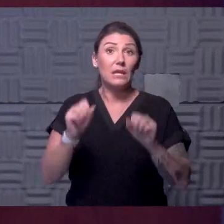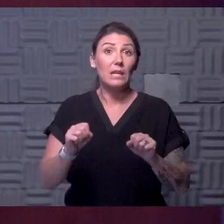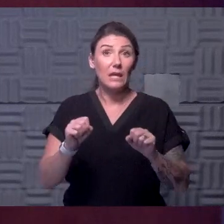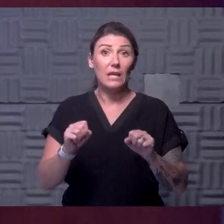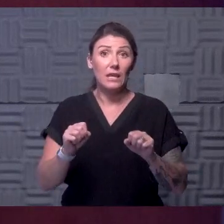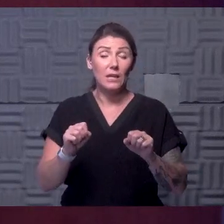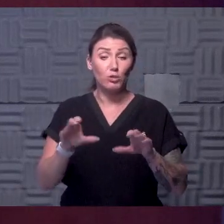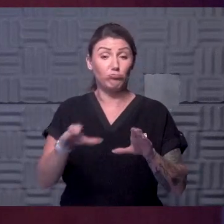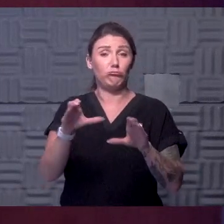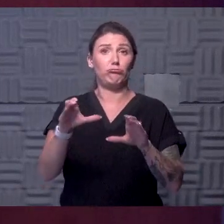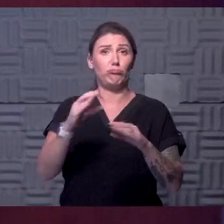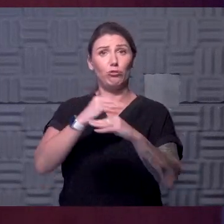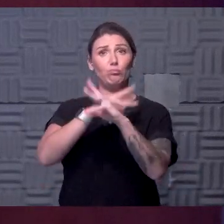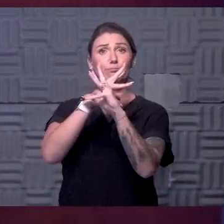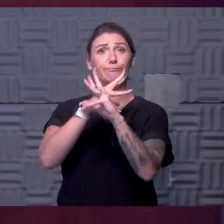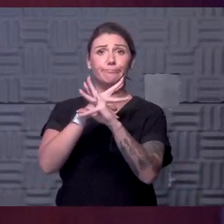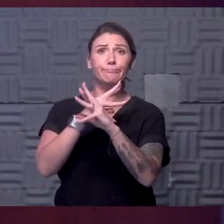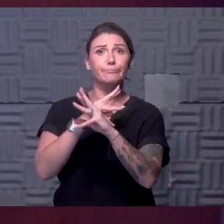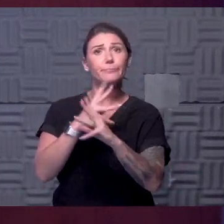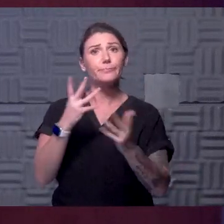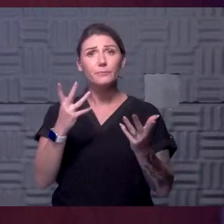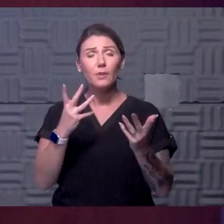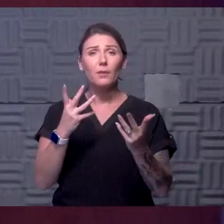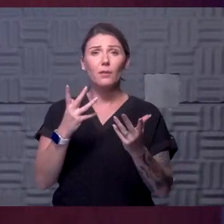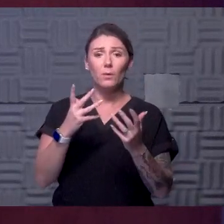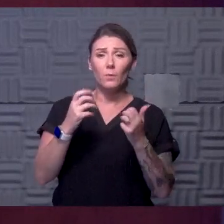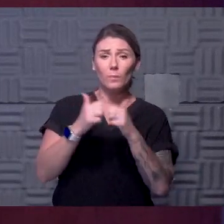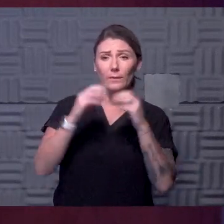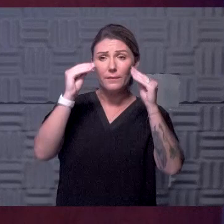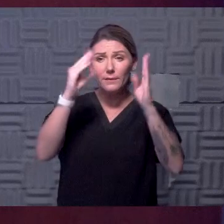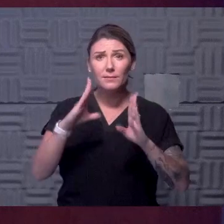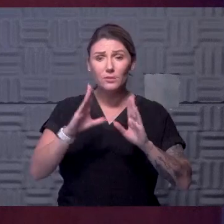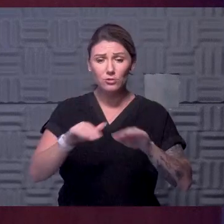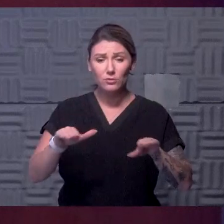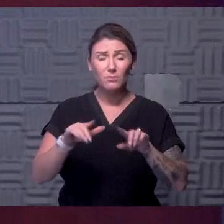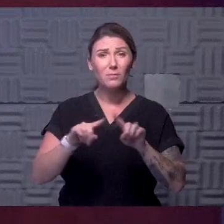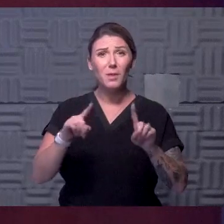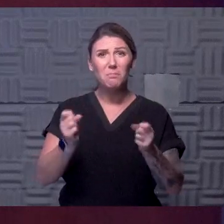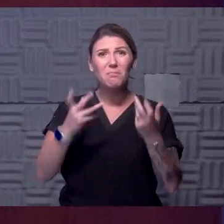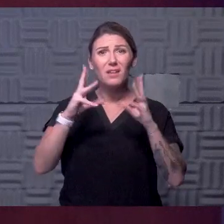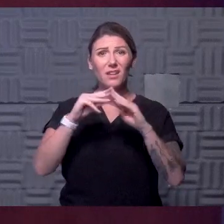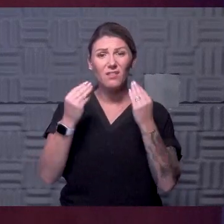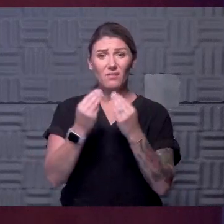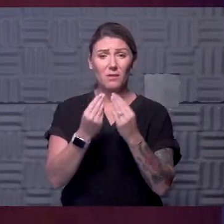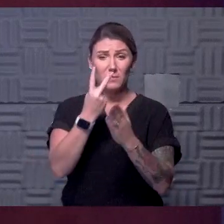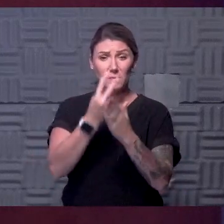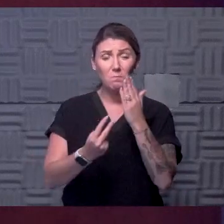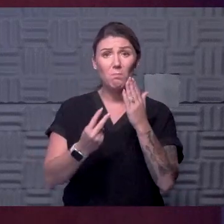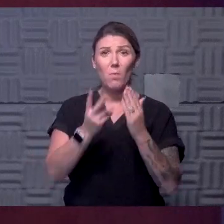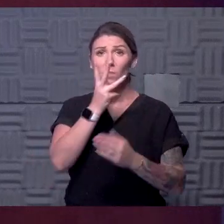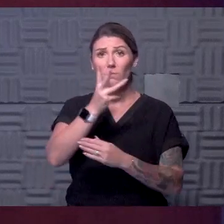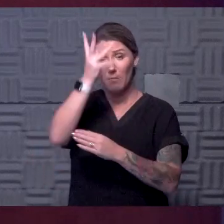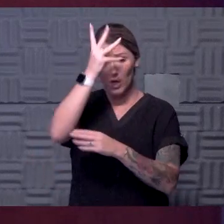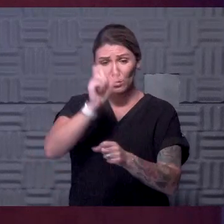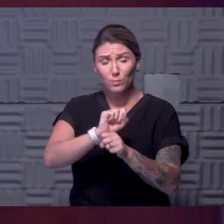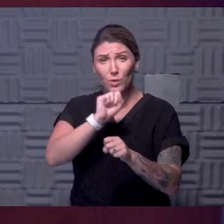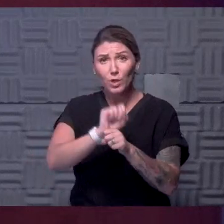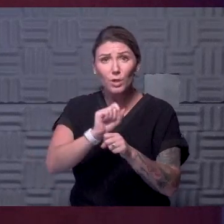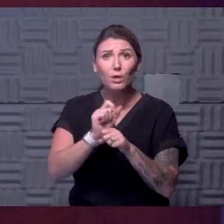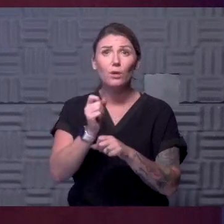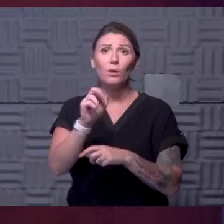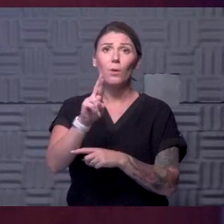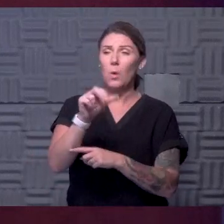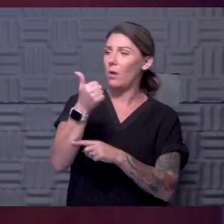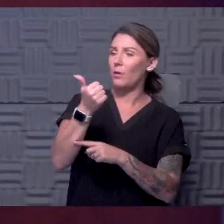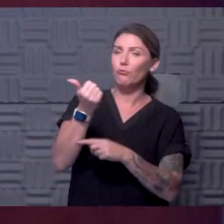take on the at-home teaching of their children, but lots of families with both parents working or lots of